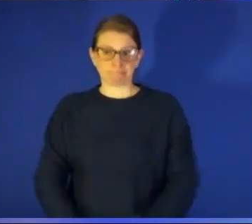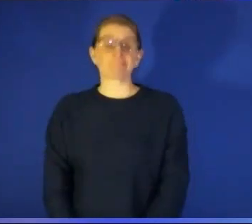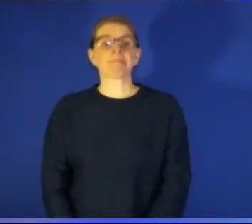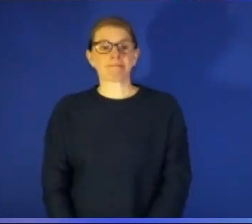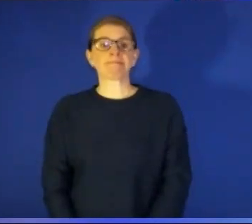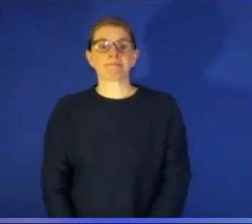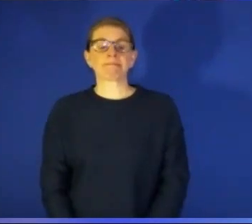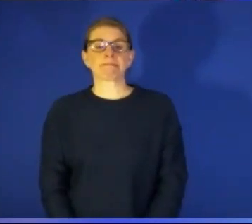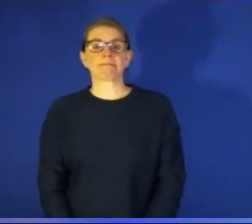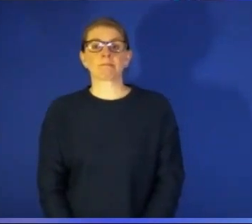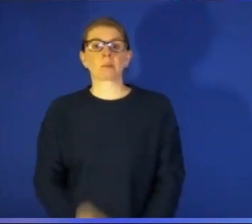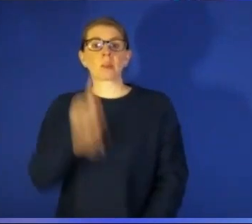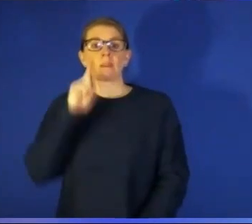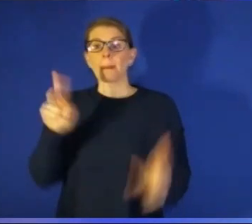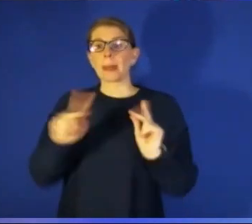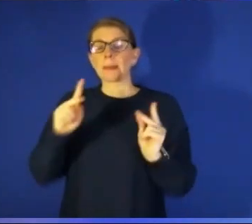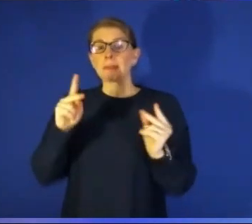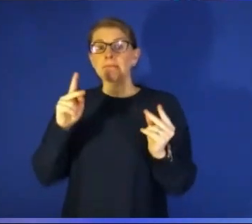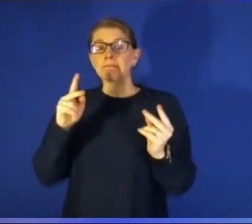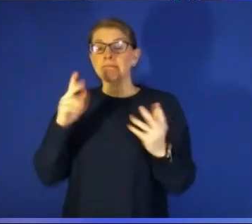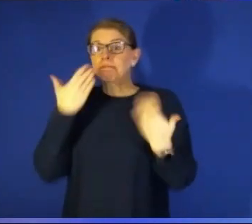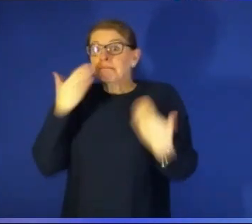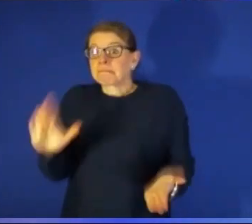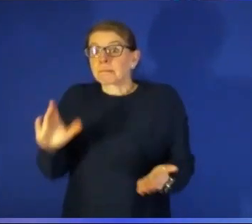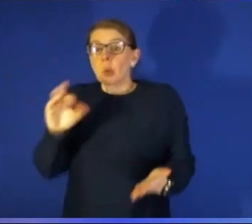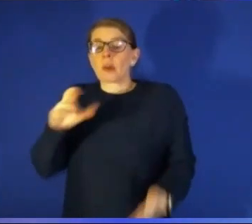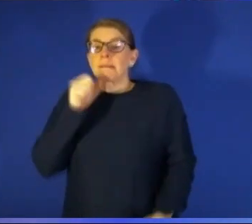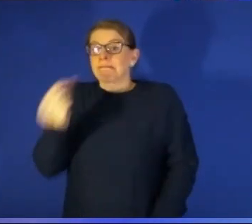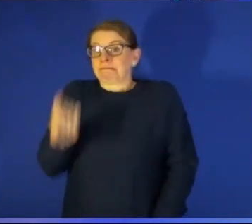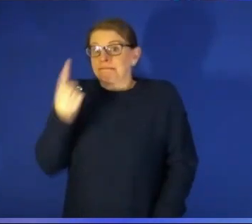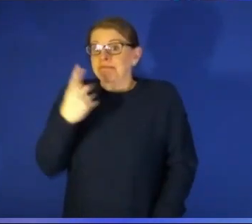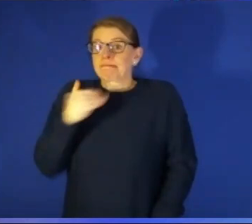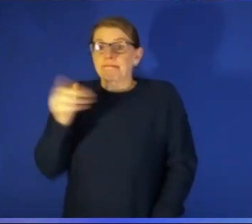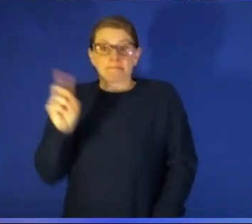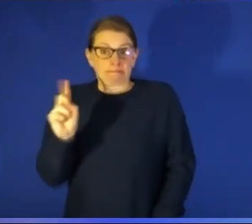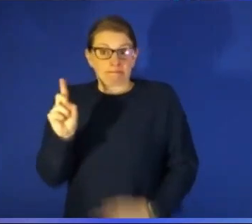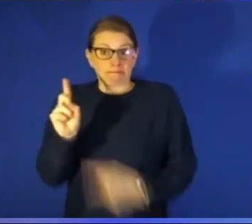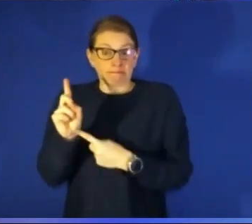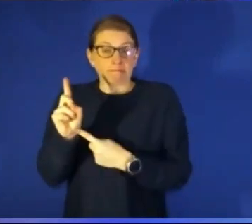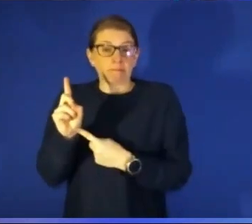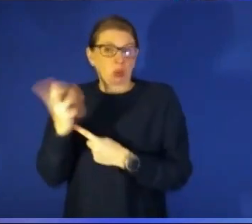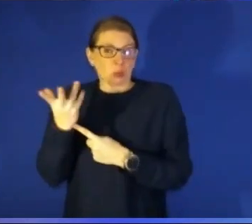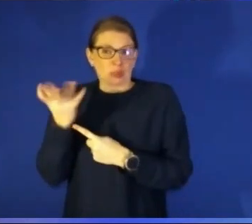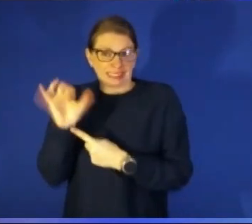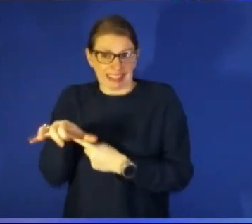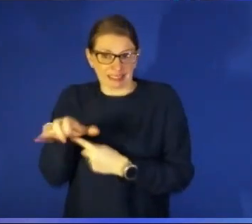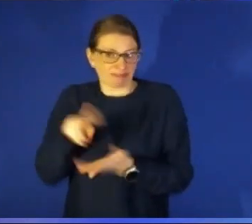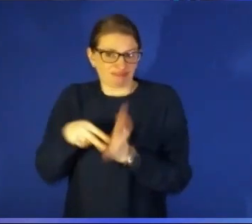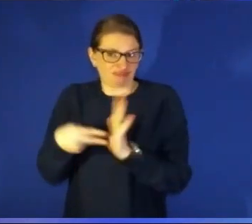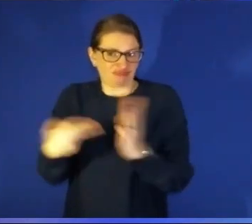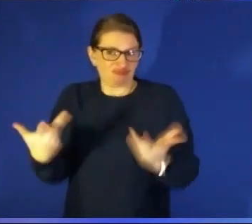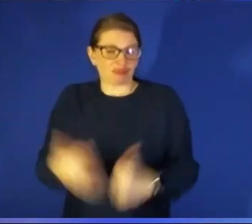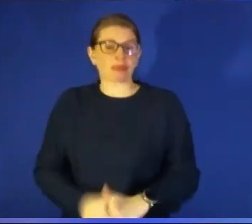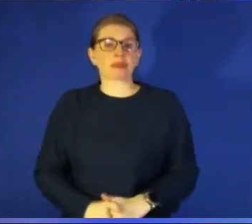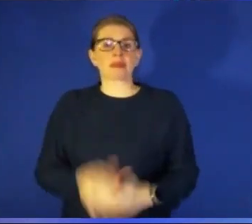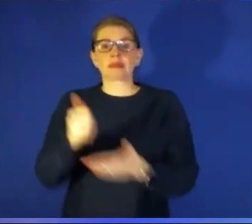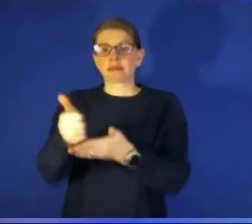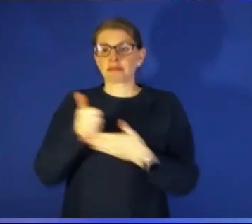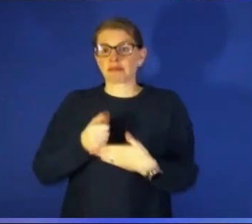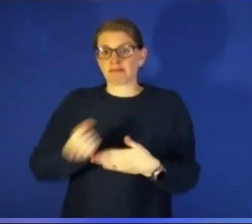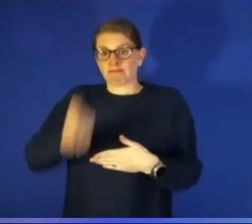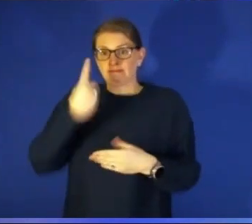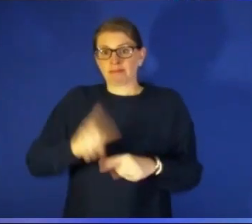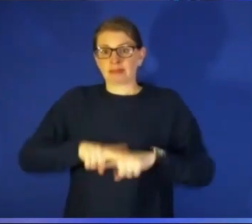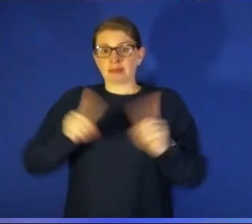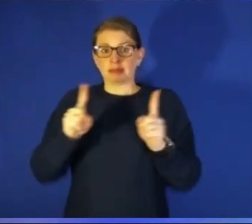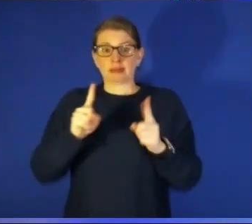for people who don't know and maybe don't understand diabetes and what it is, just help us understand the difference between type 1,